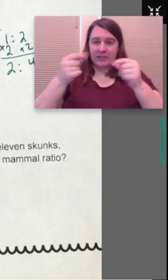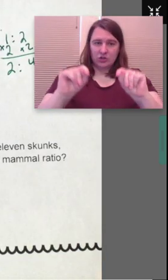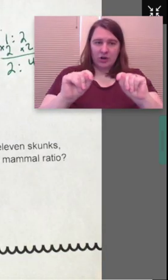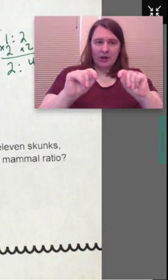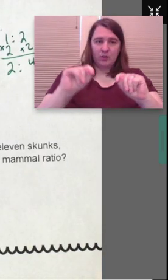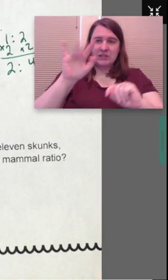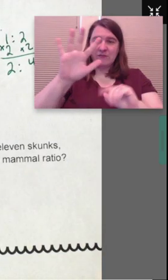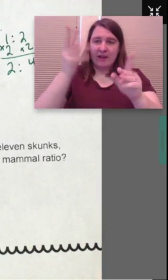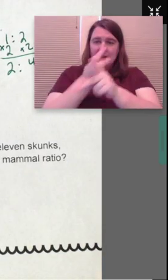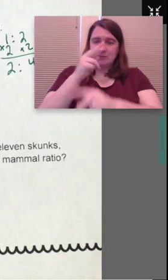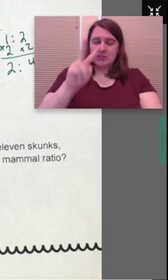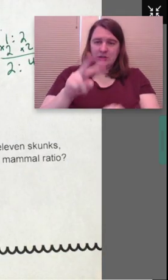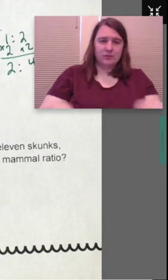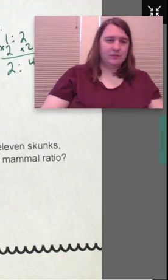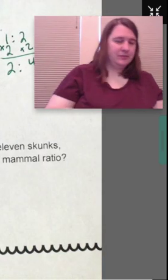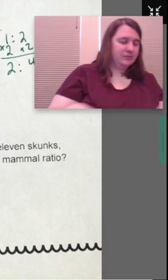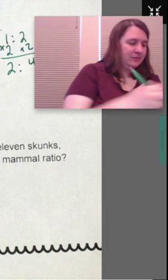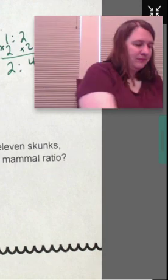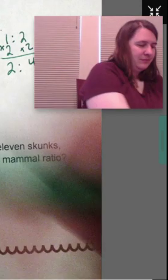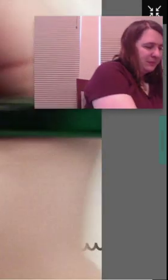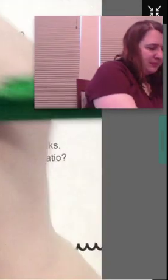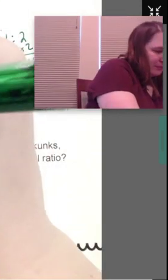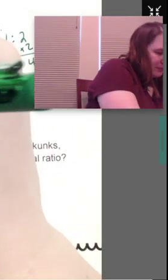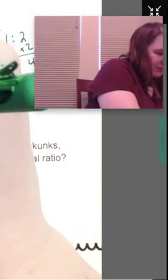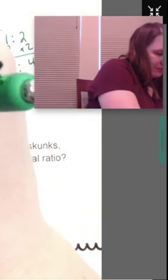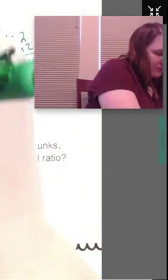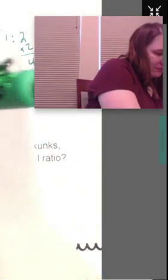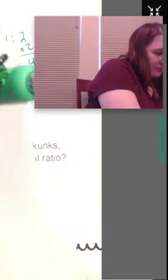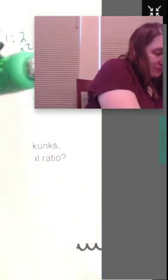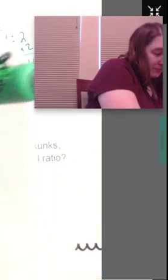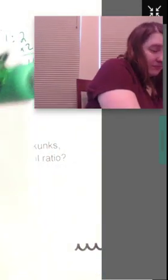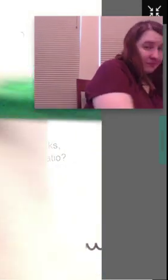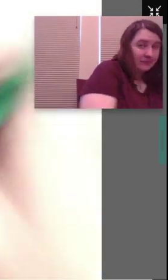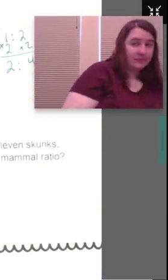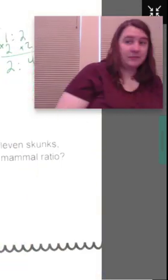All right, let's try it. What's 5 times 2?